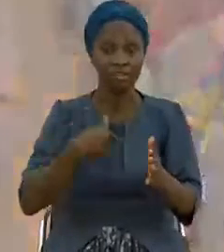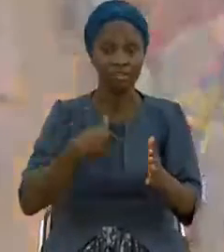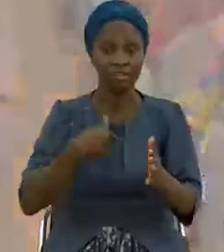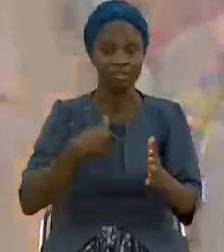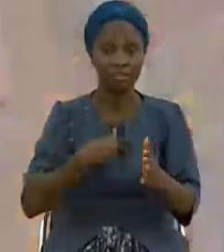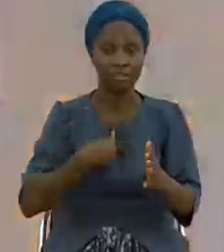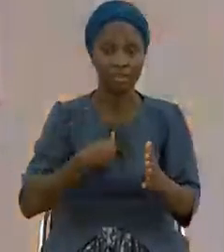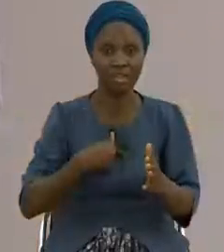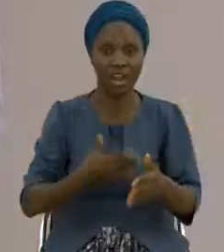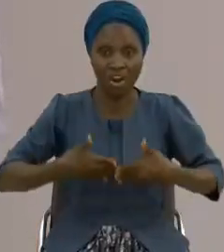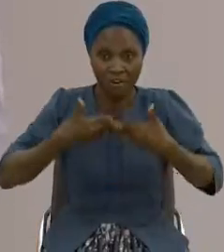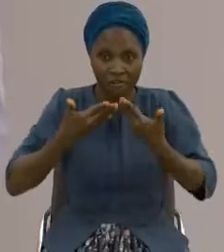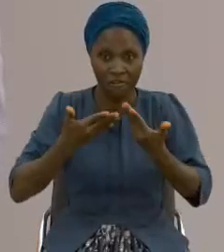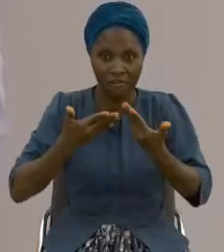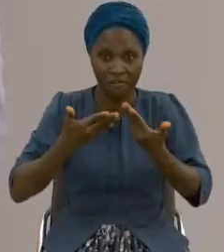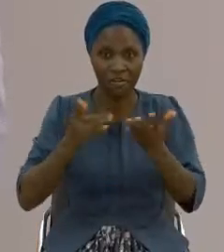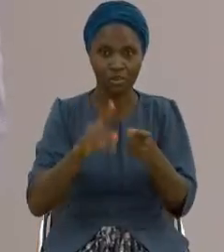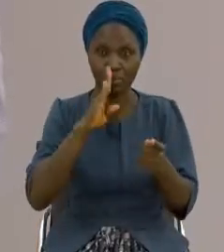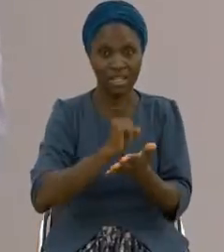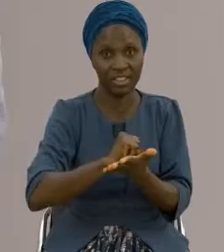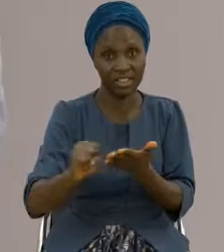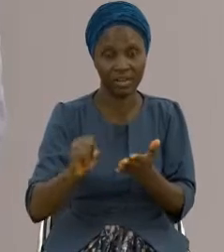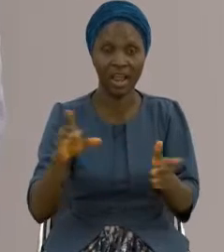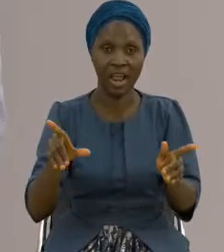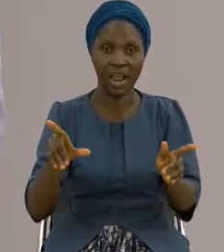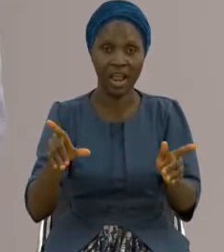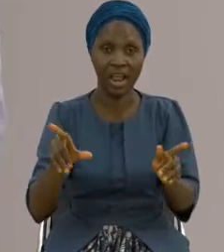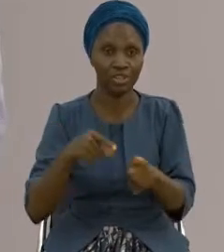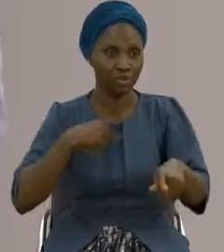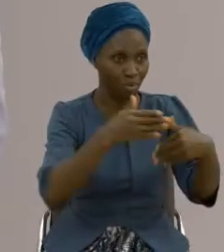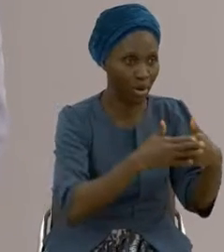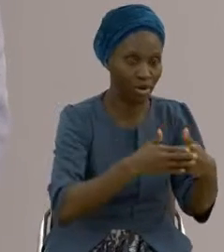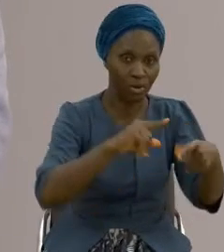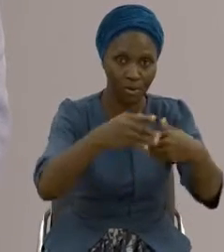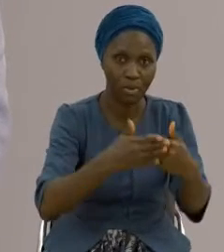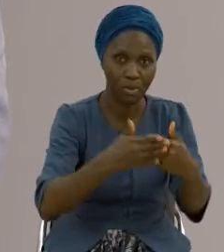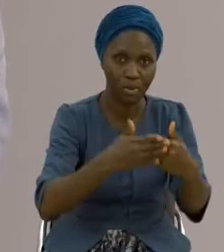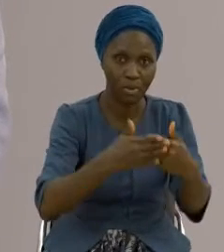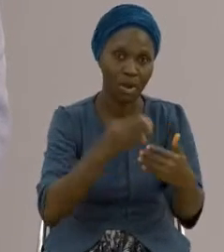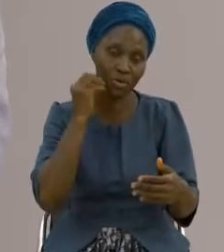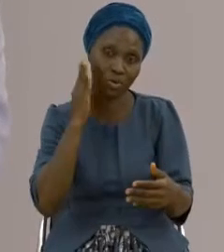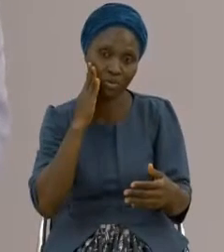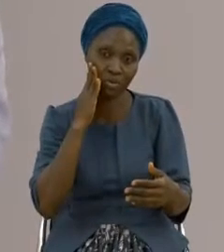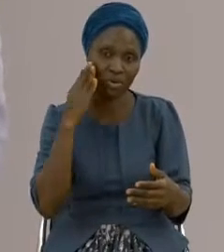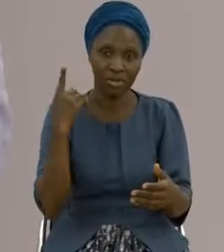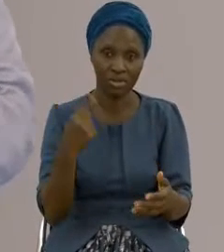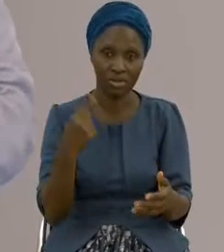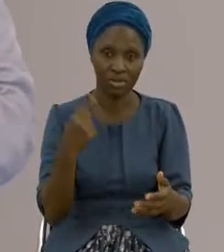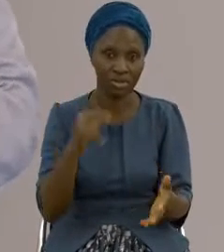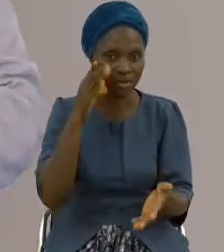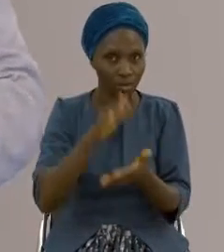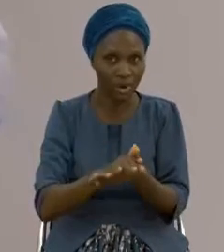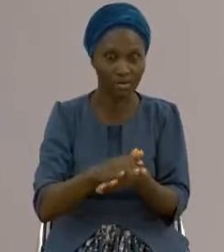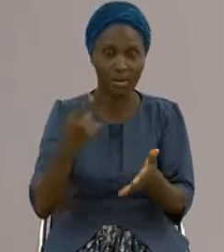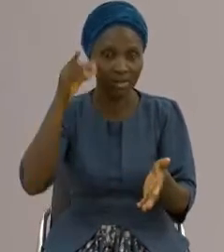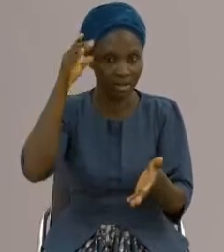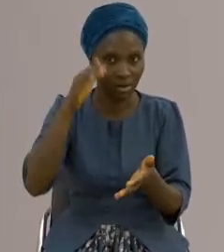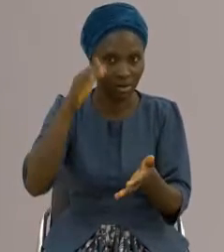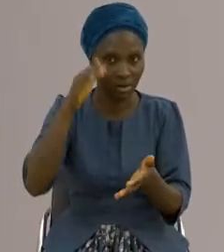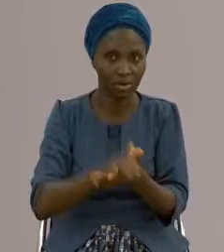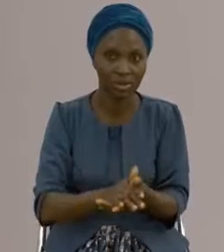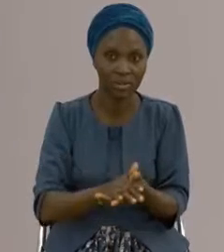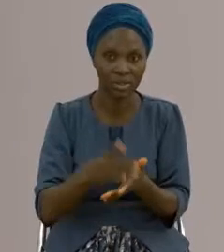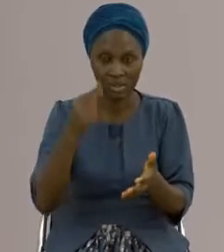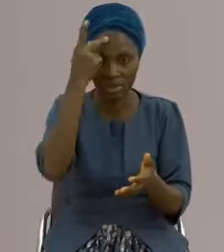back home, the wife, the husband, the parents, the children